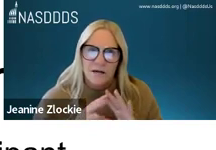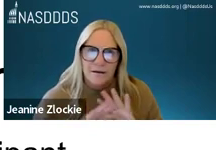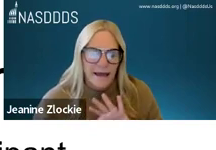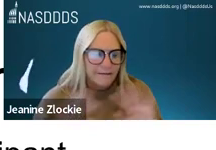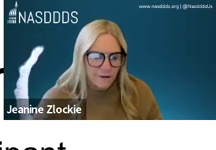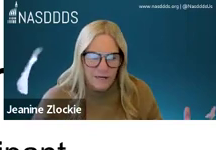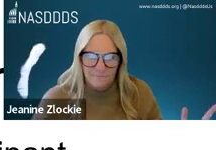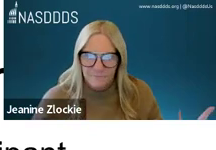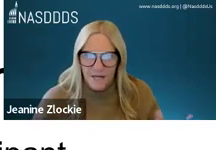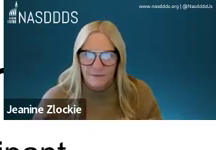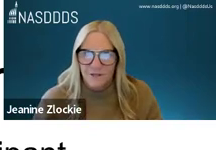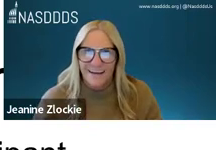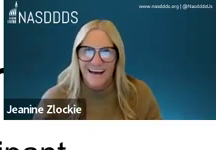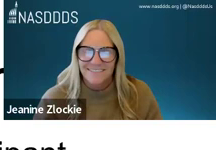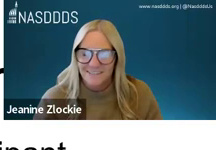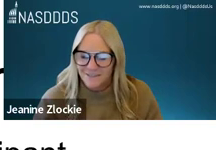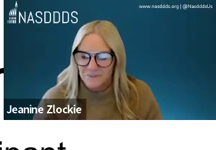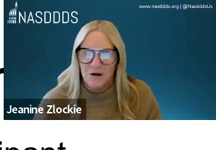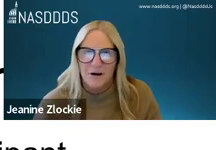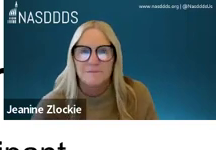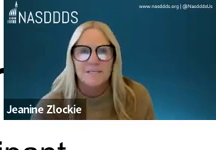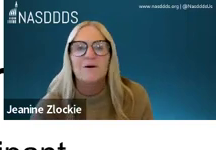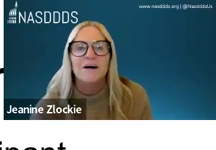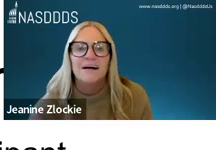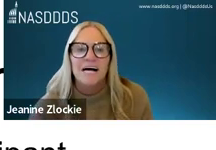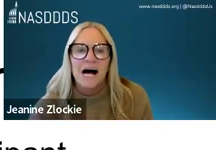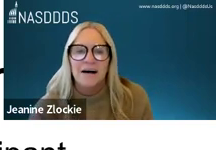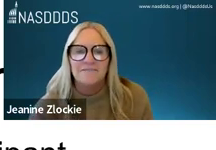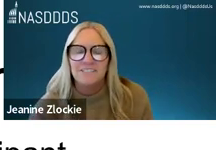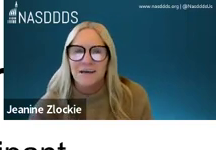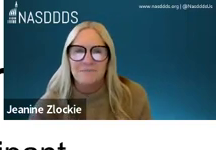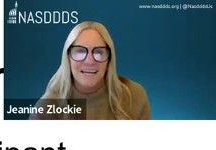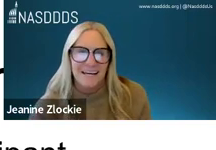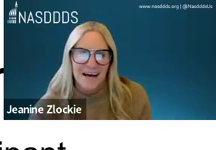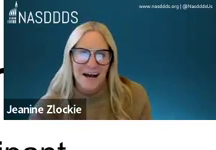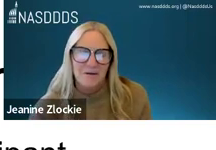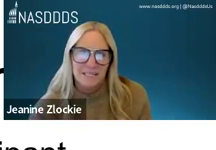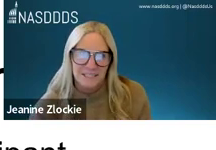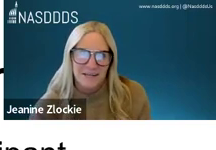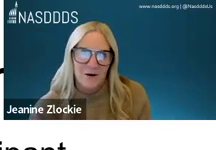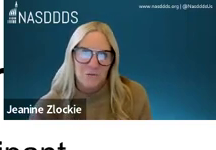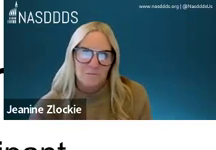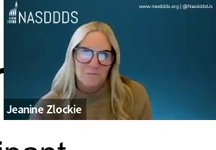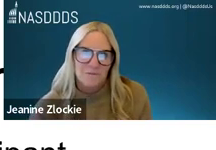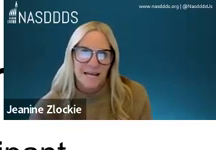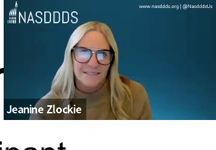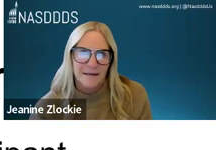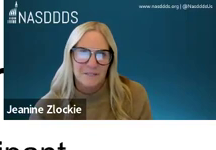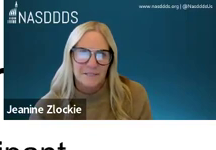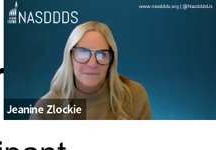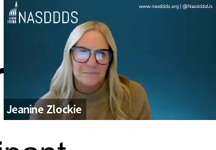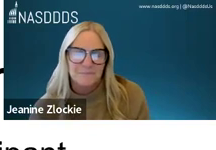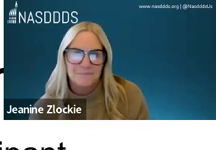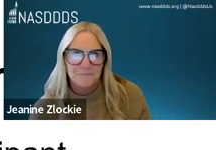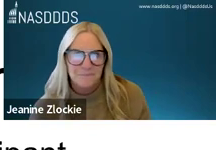for everyone so they have access to this program. So just something I wanted to note. Next